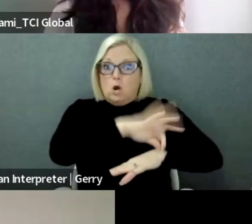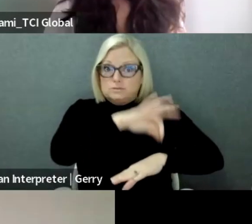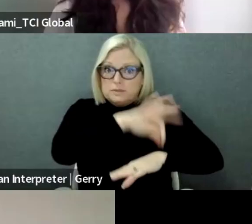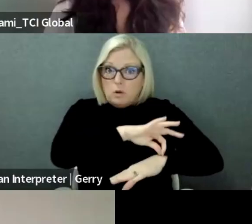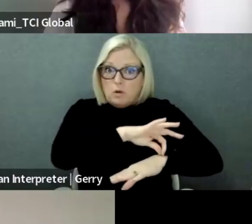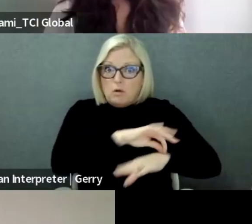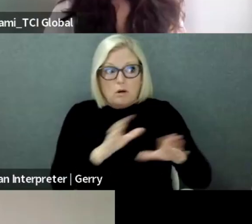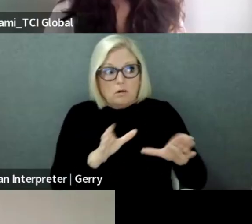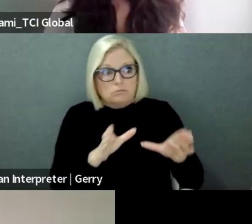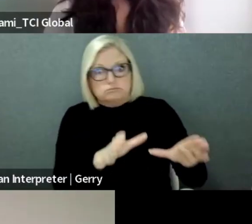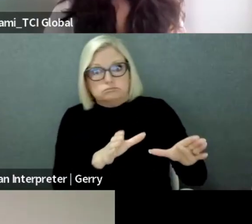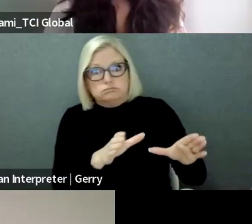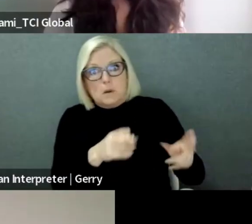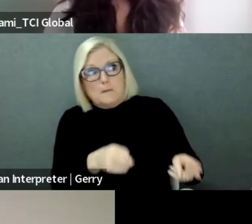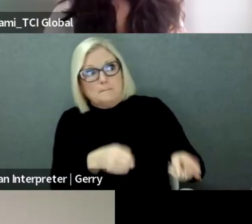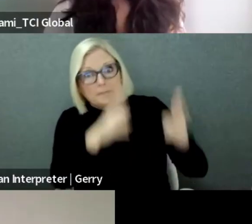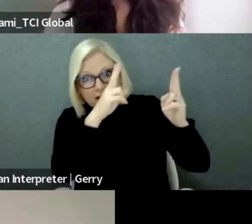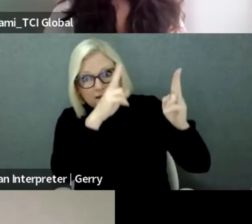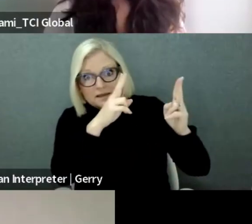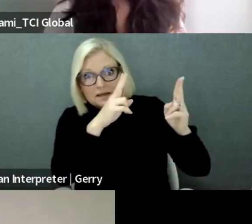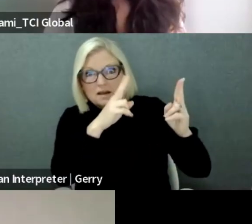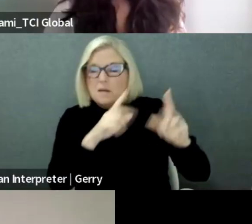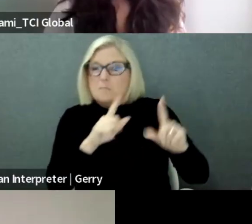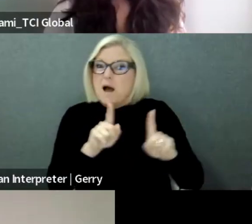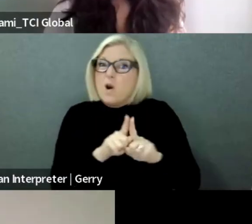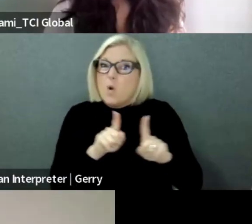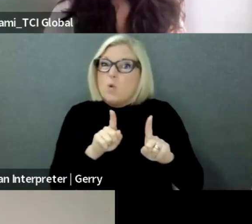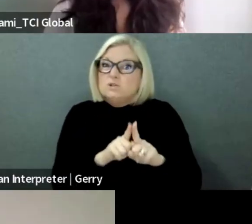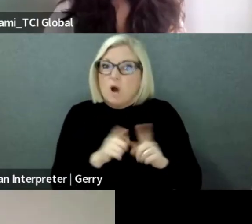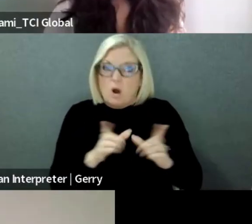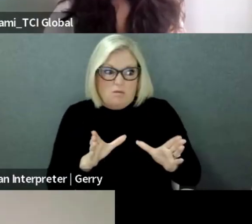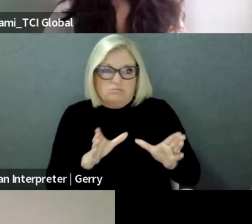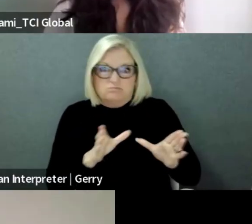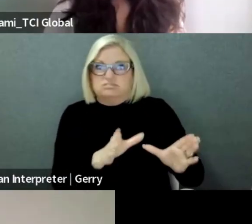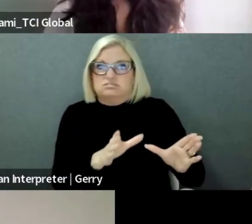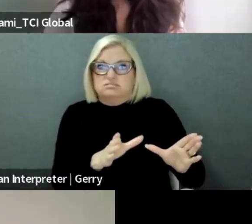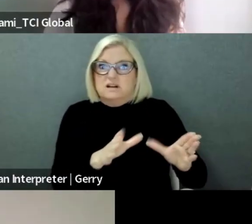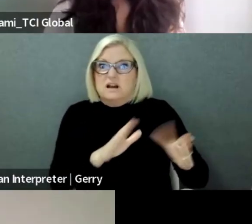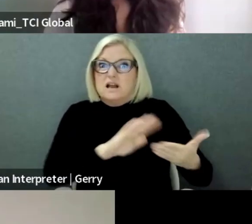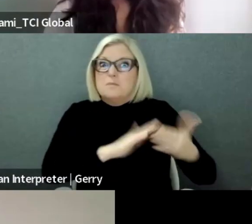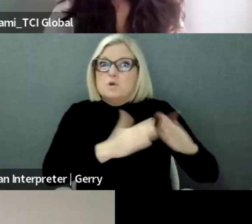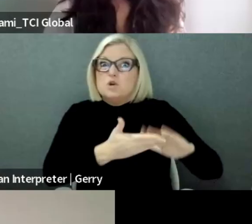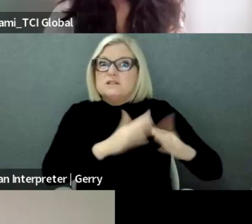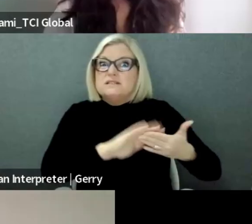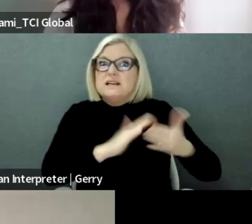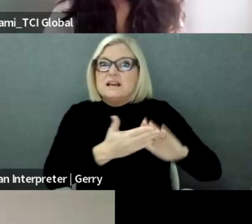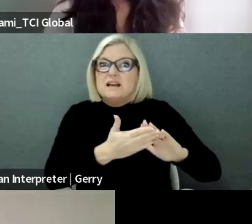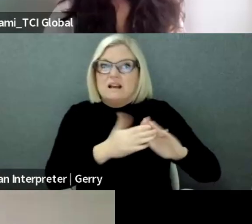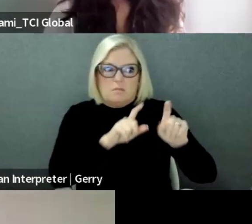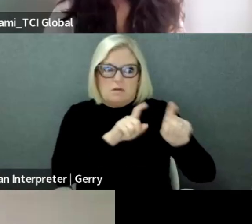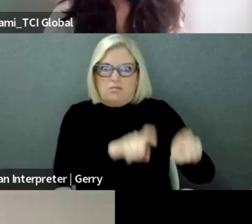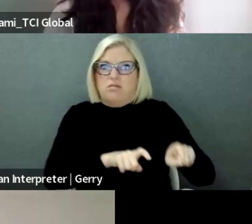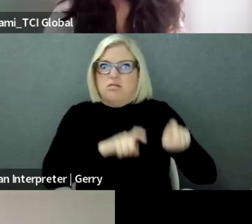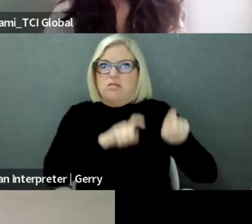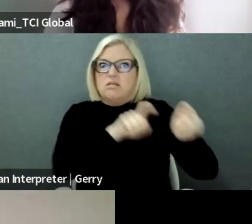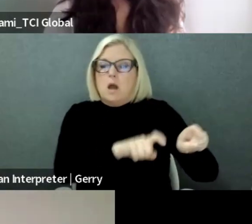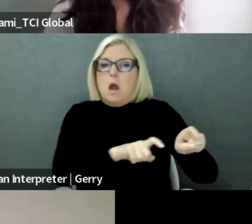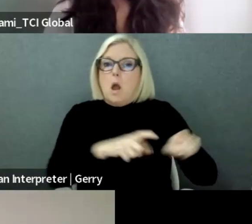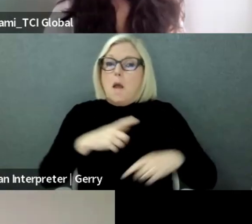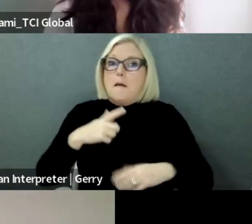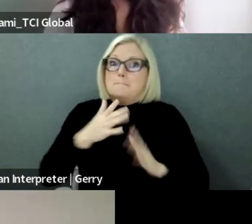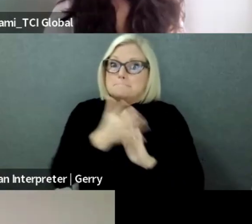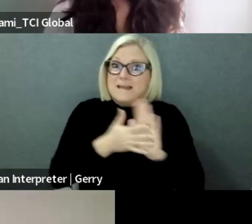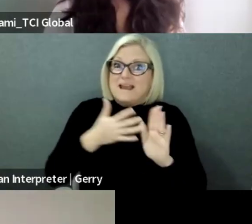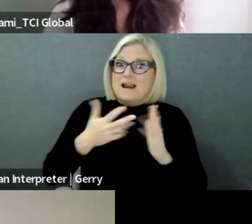can also happen in the community when people are controlled by systems, laws, attitudes, and decisions made by others. In Fiji